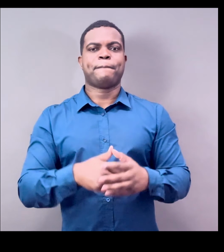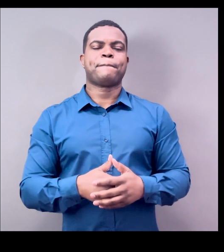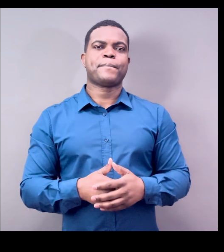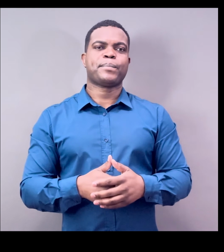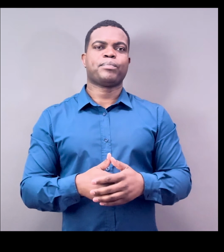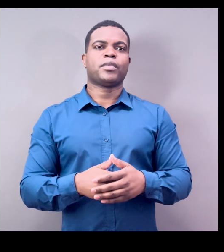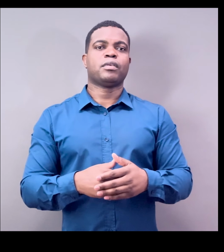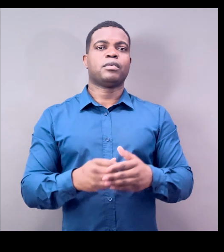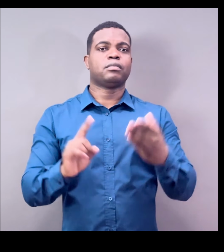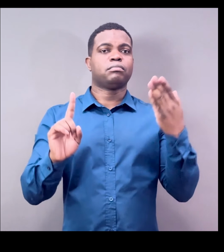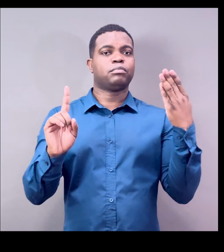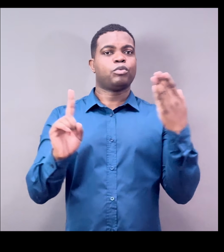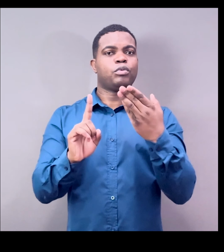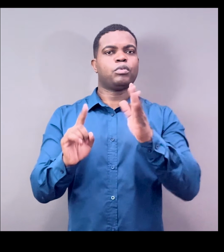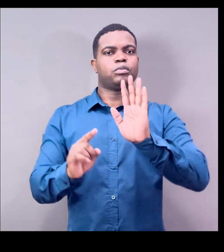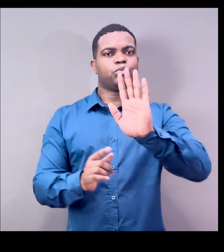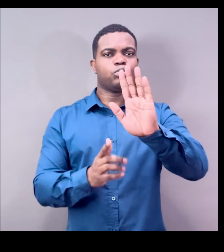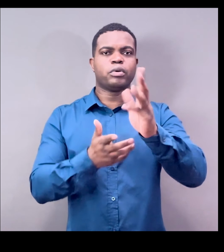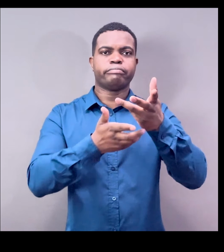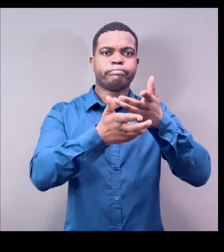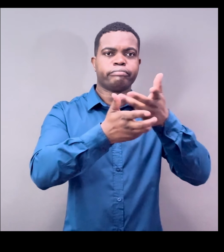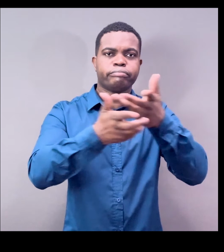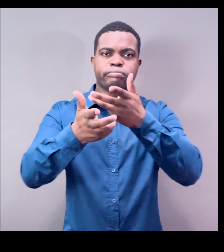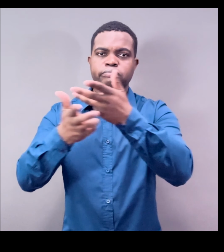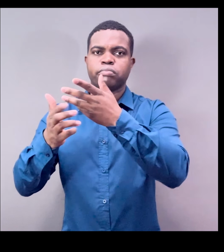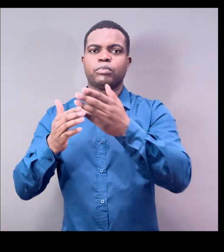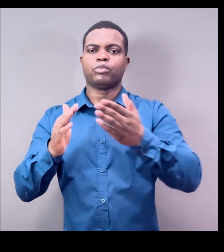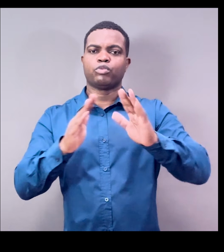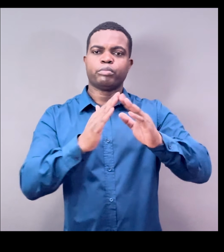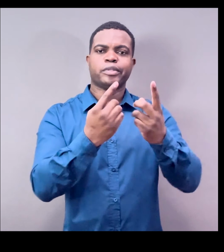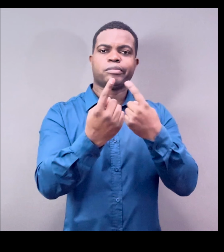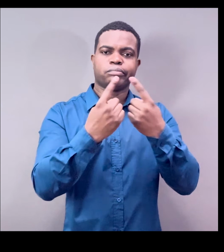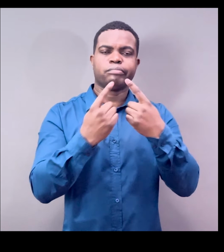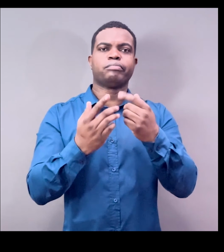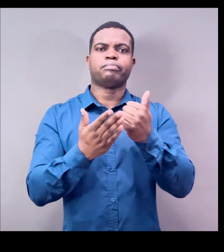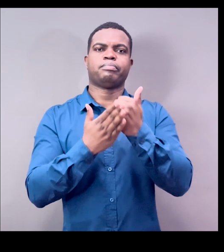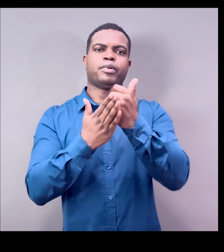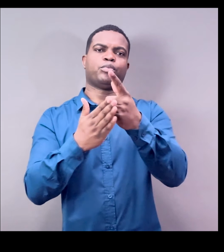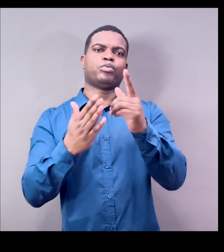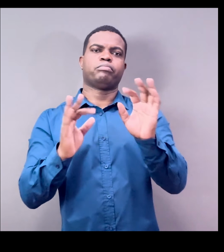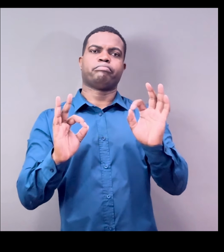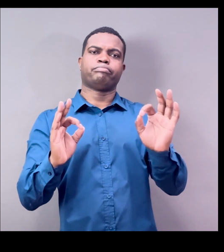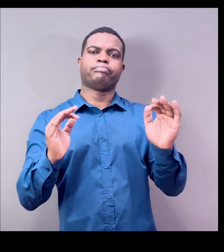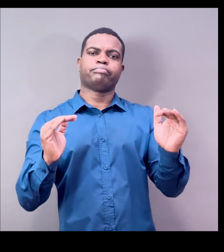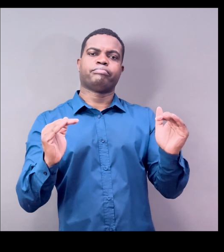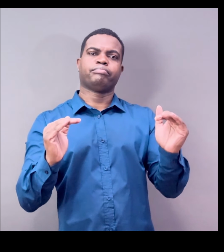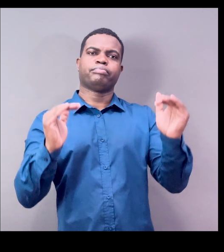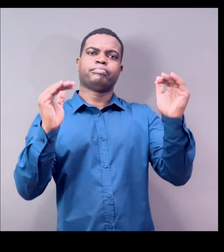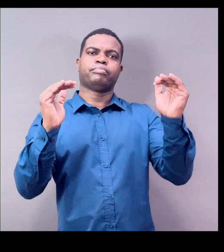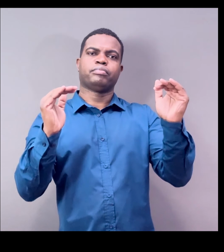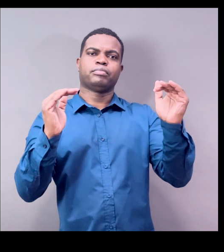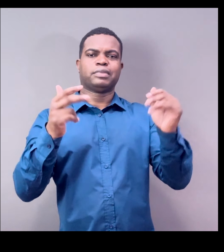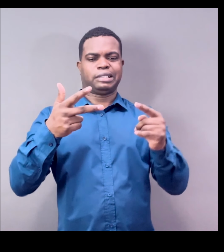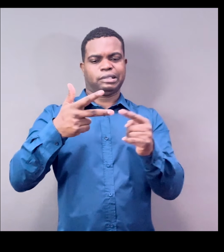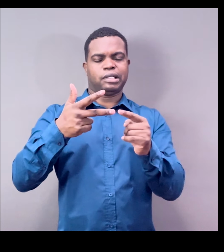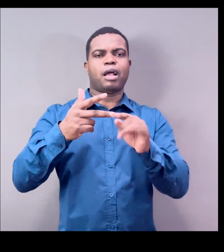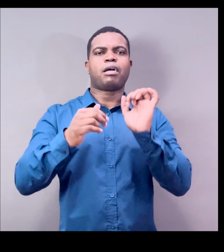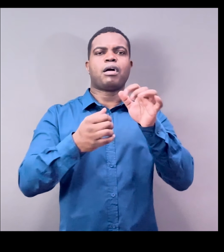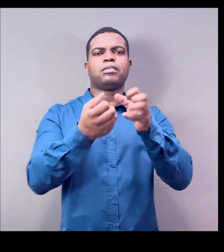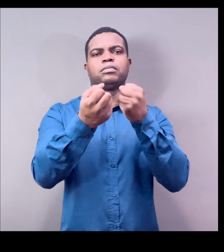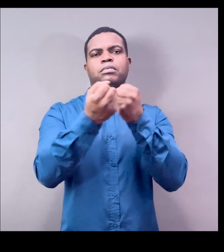towards how the success of your community engagement efforts. They have a lot to